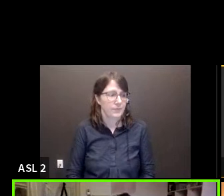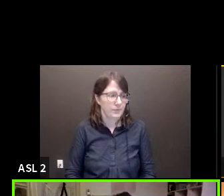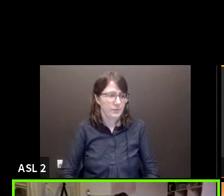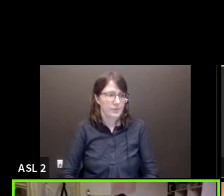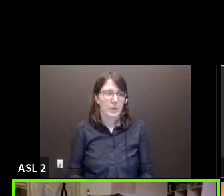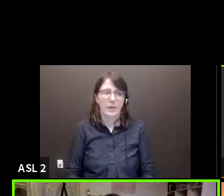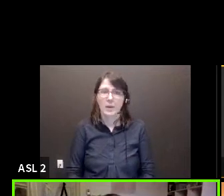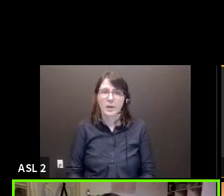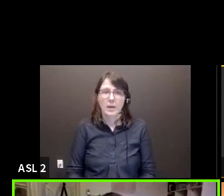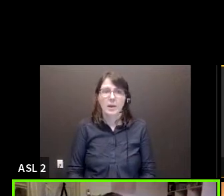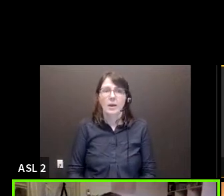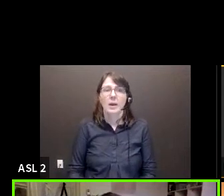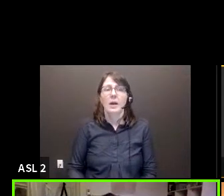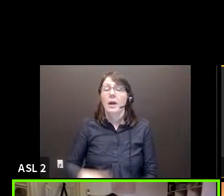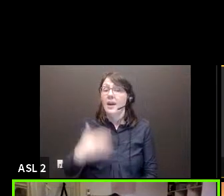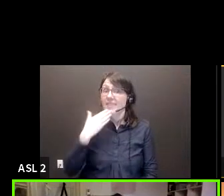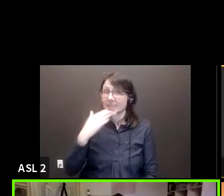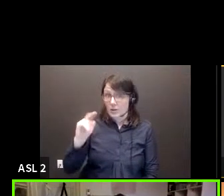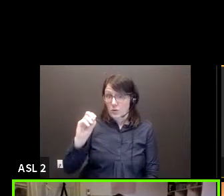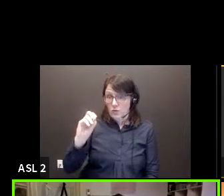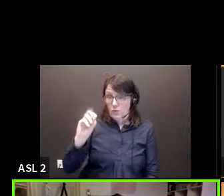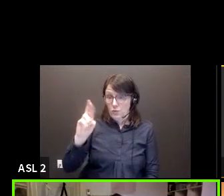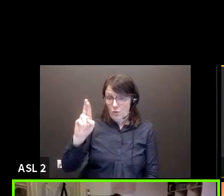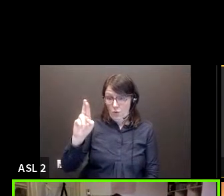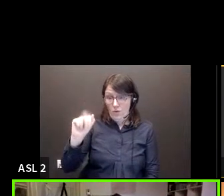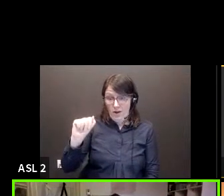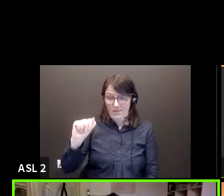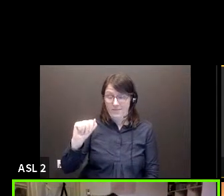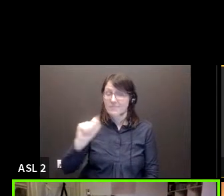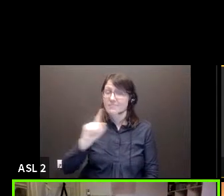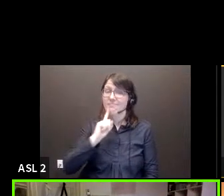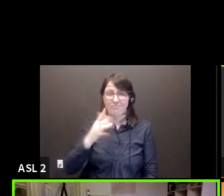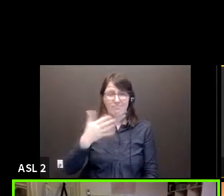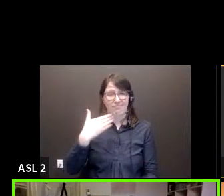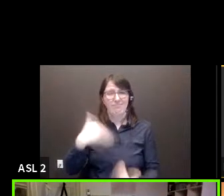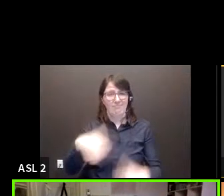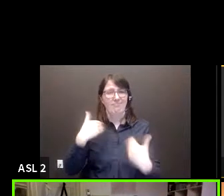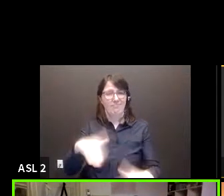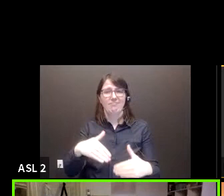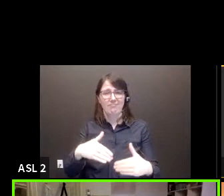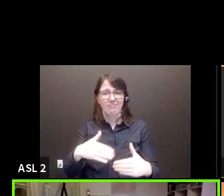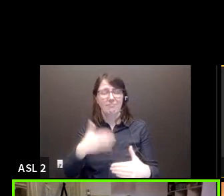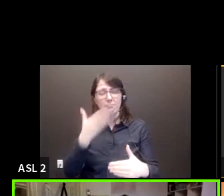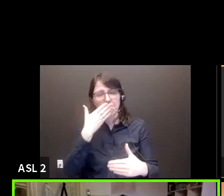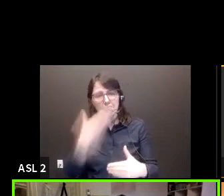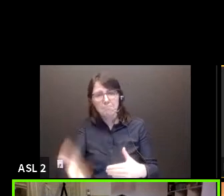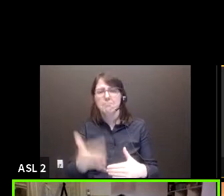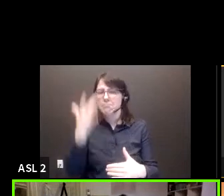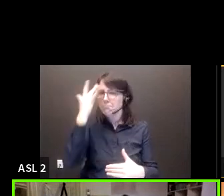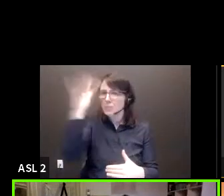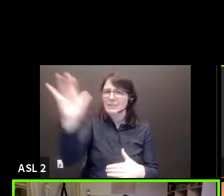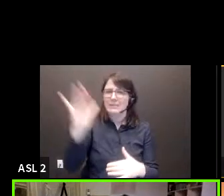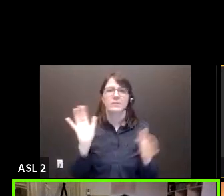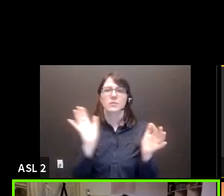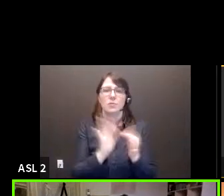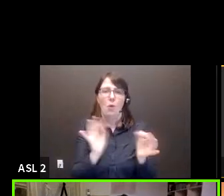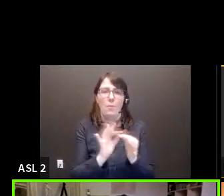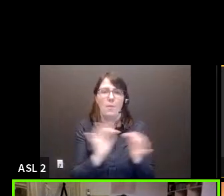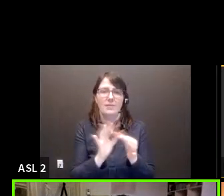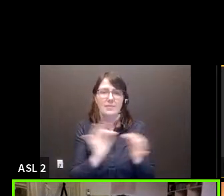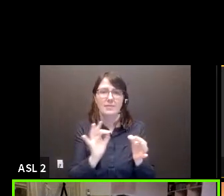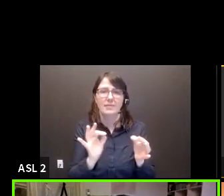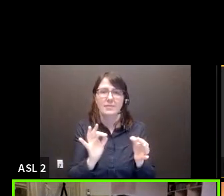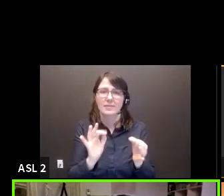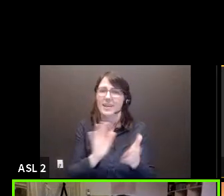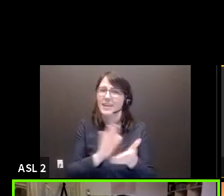thank you norah that was amazing who's dead on well done you're uh you're it's good to